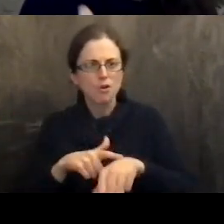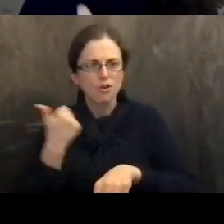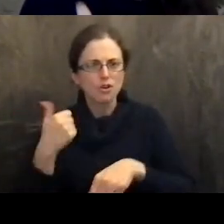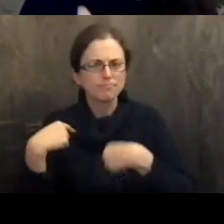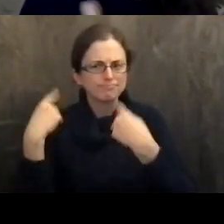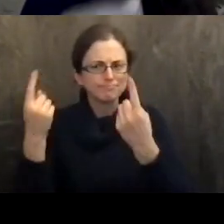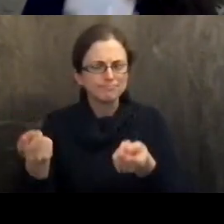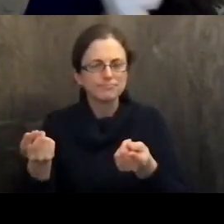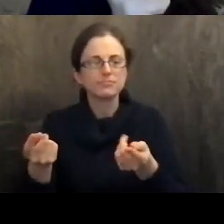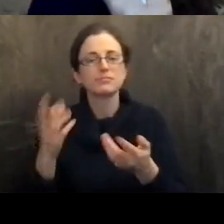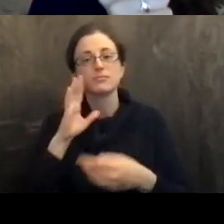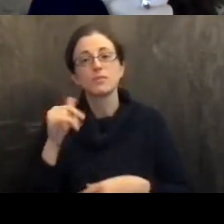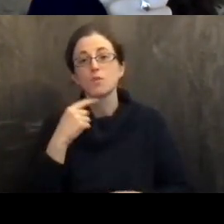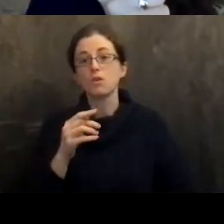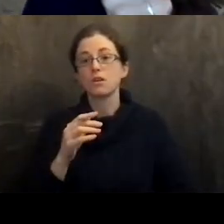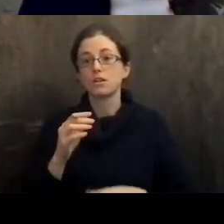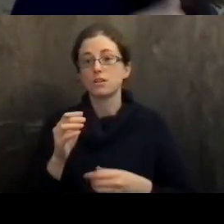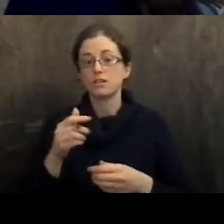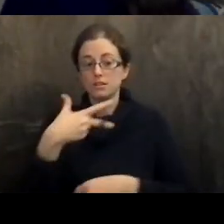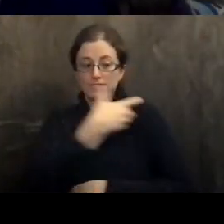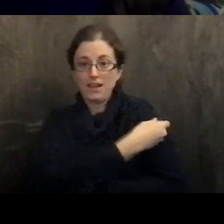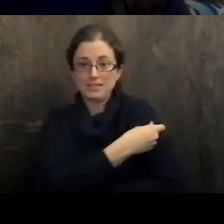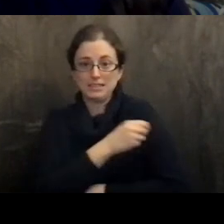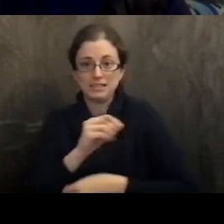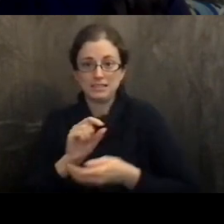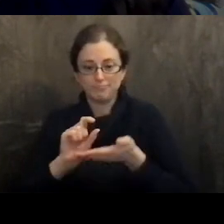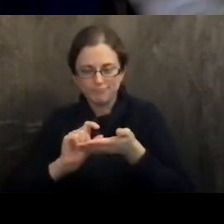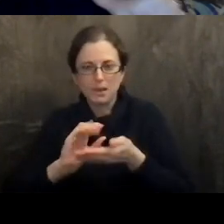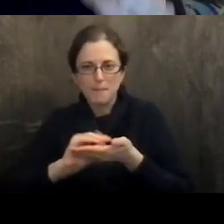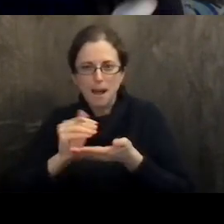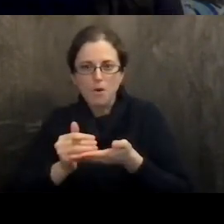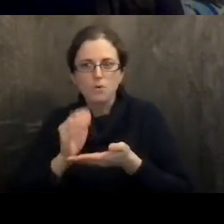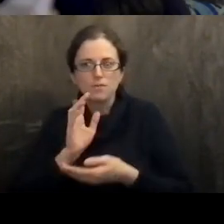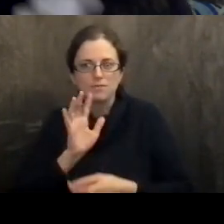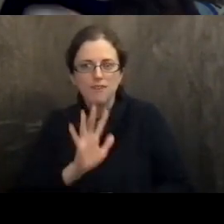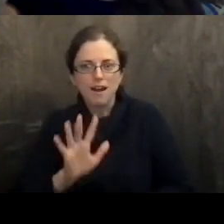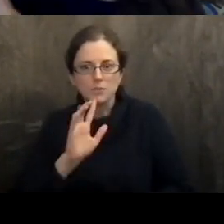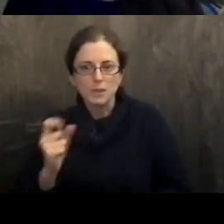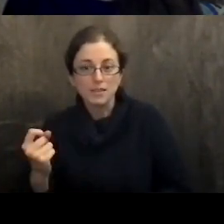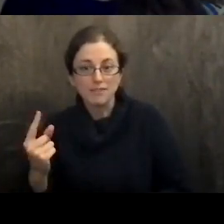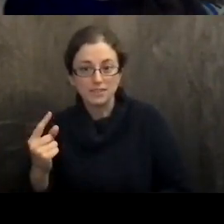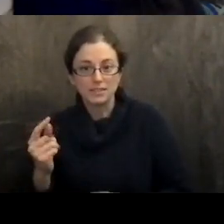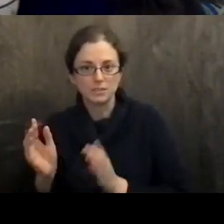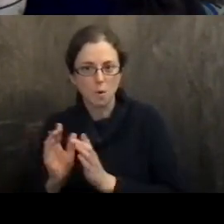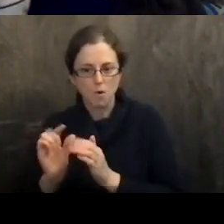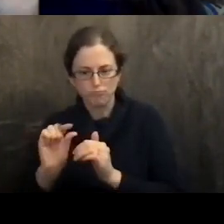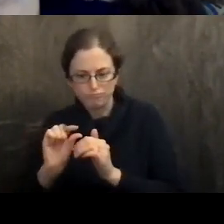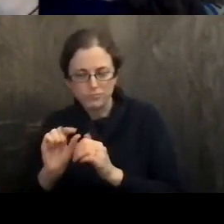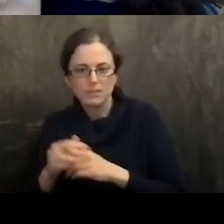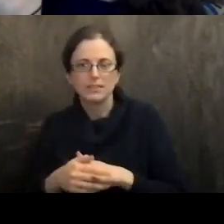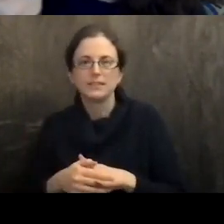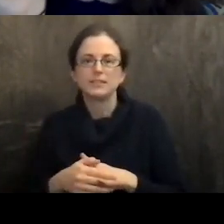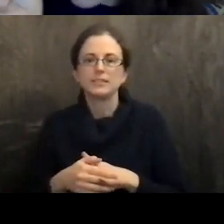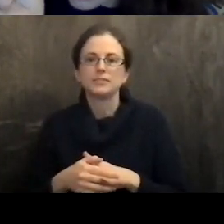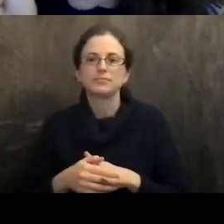5 to 11 is actually smaller than the adult dose. And for kids in these younger age groups are